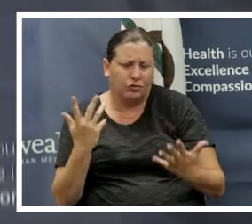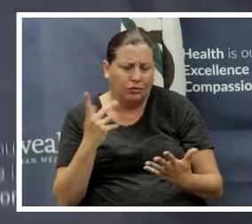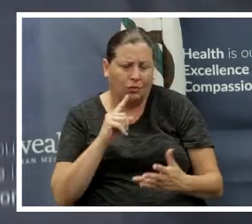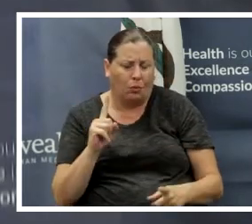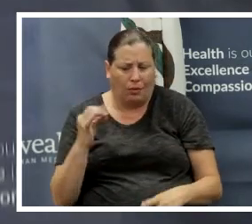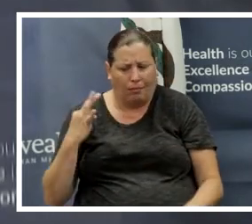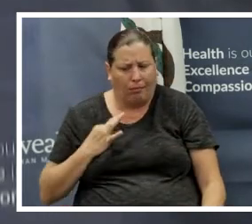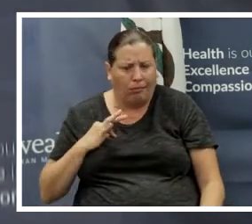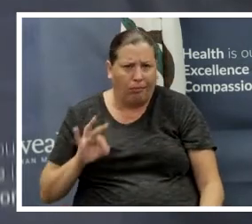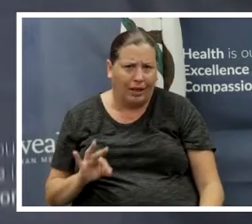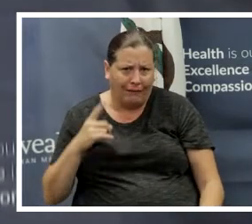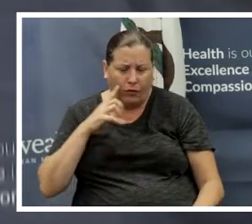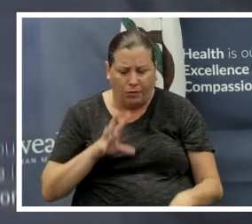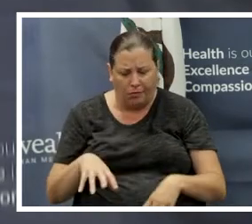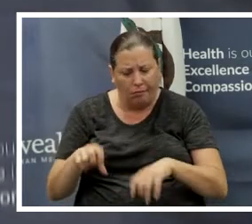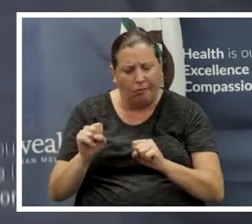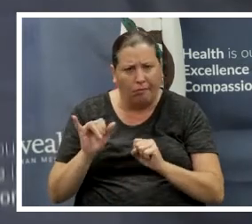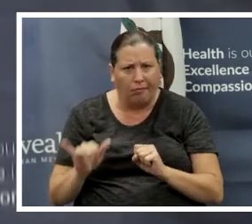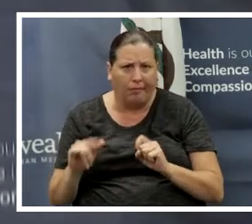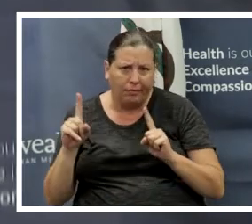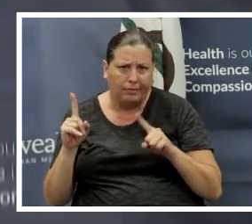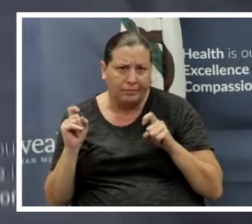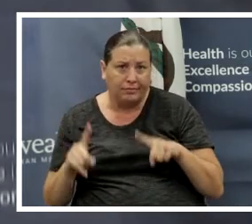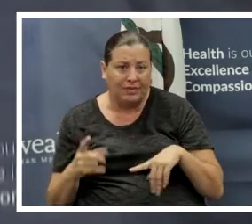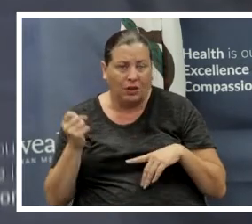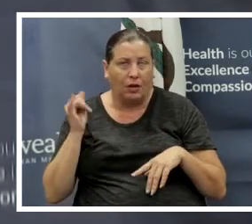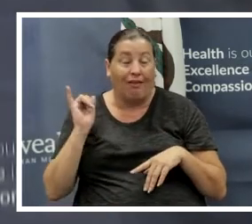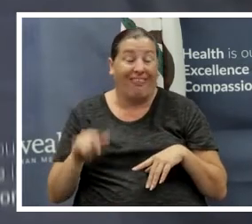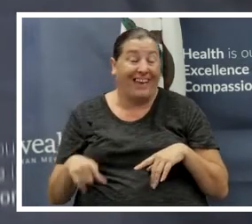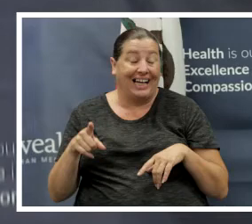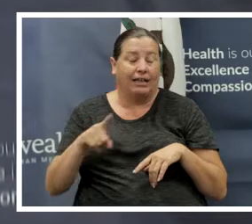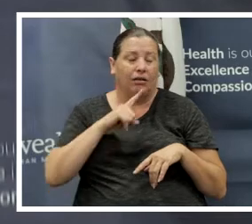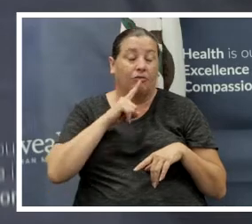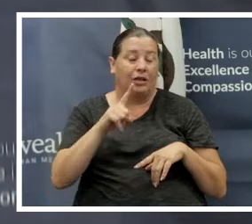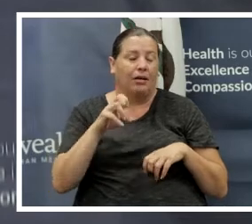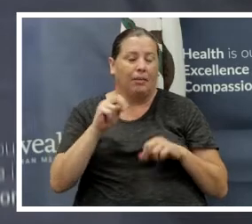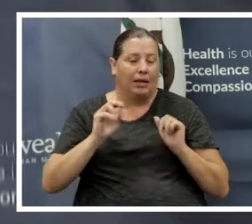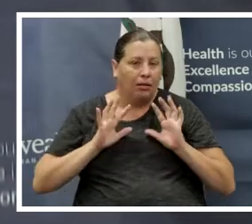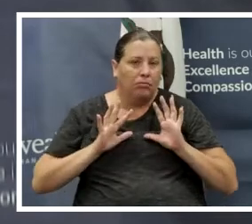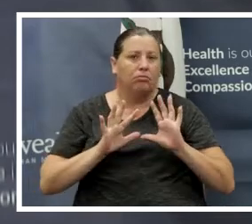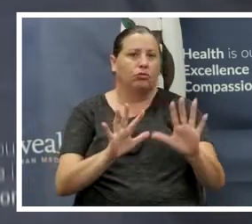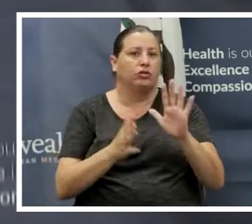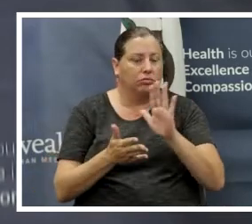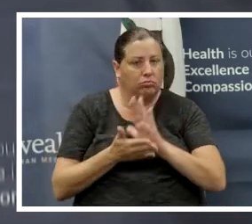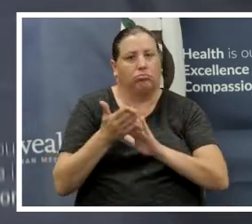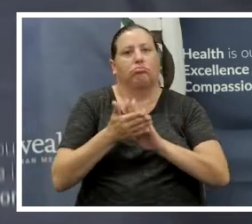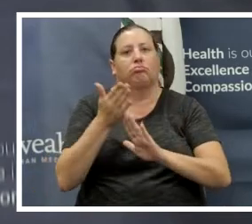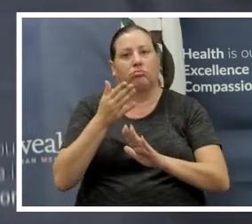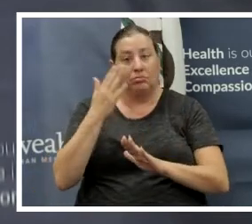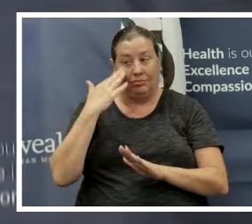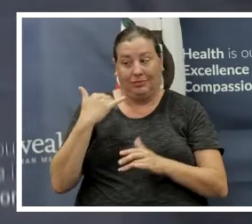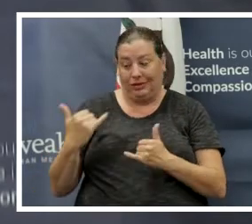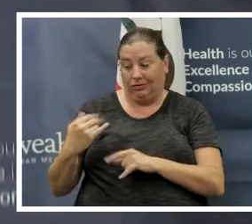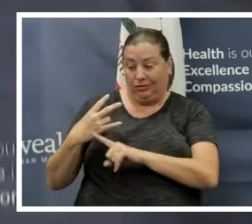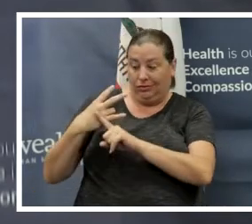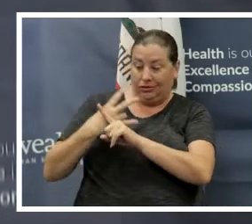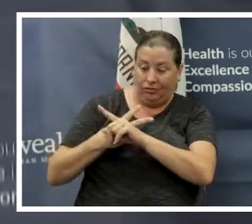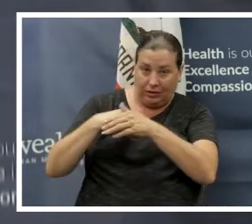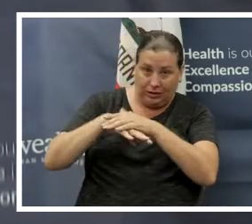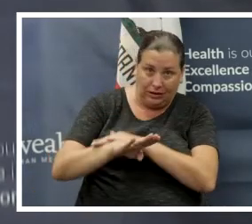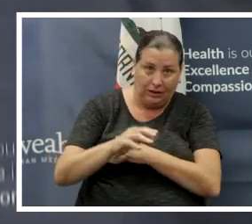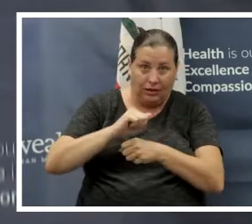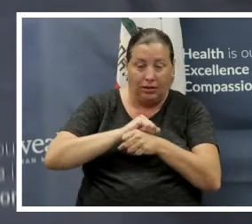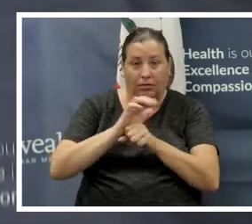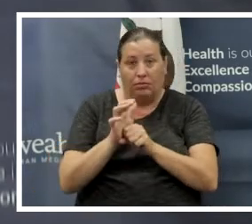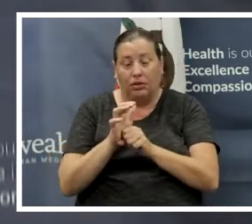benefit of it. And so that's probably been a real driving force. I think because we're 7 months into the pandemic, what we used to call